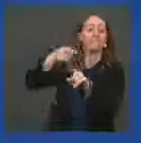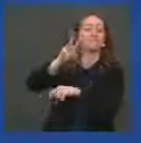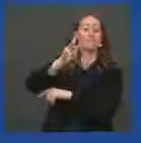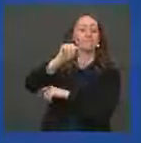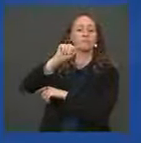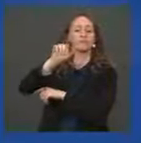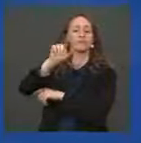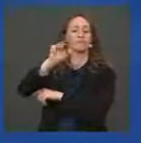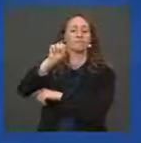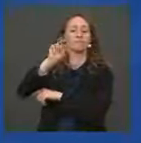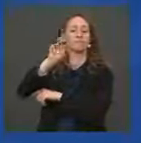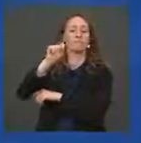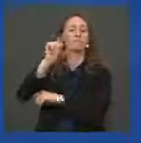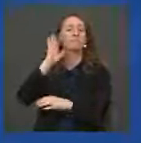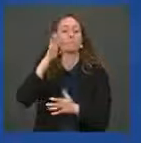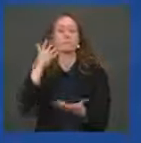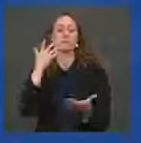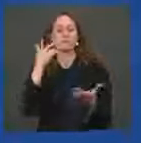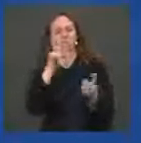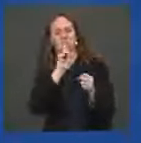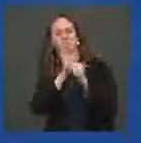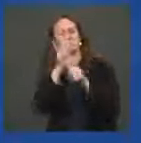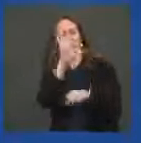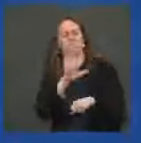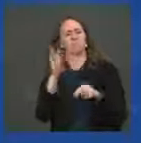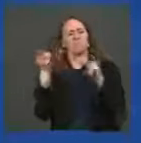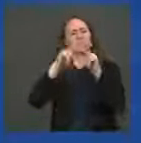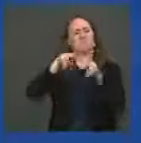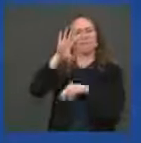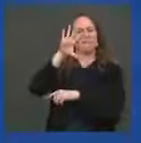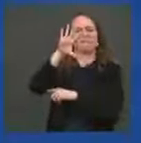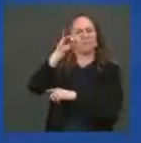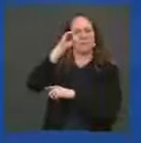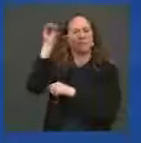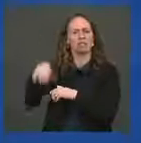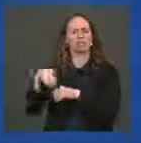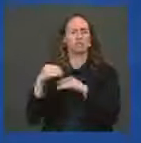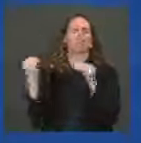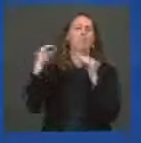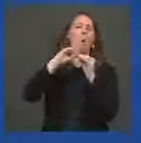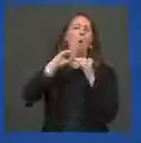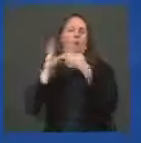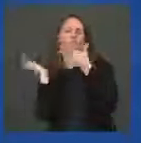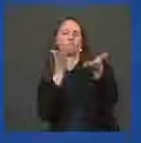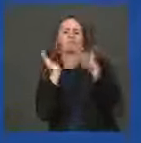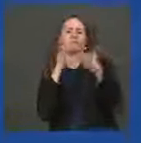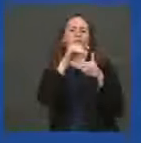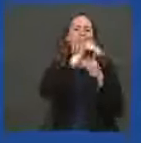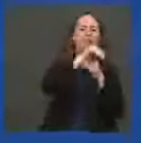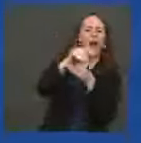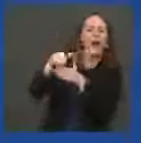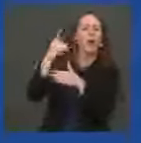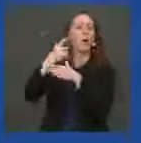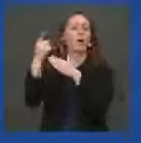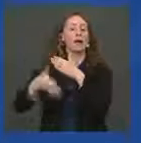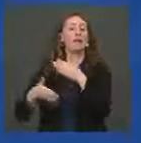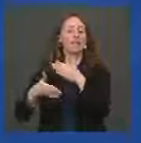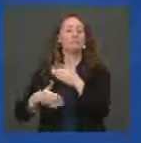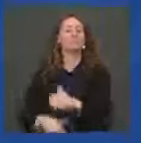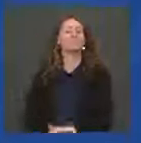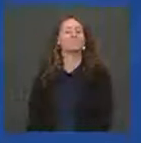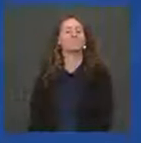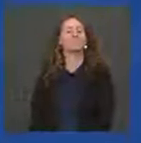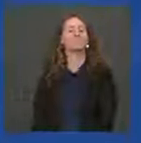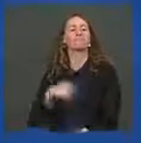a 50% increase in the use of off-peak hours over the next several weeks. Additionally, FedEx and UPS, two of